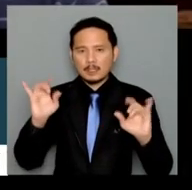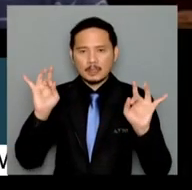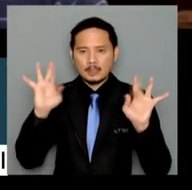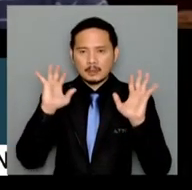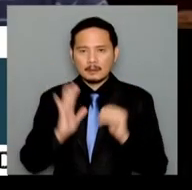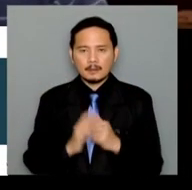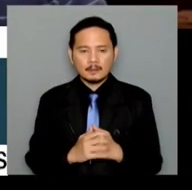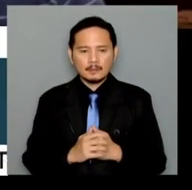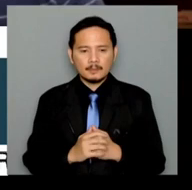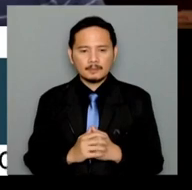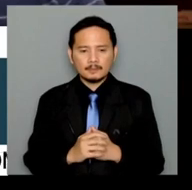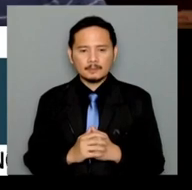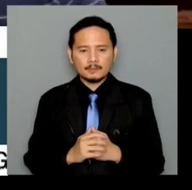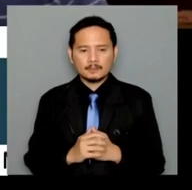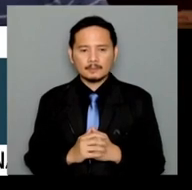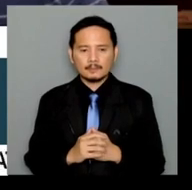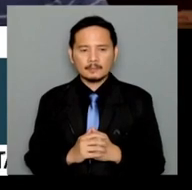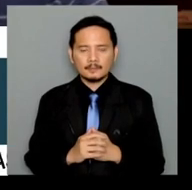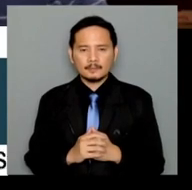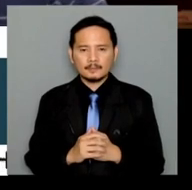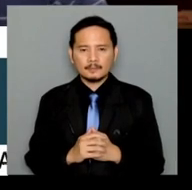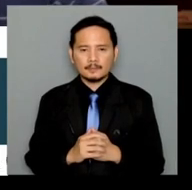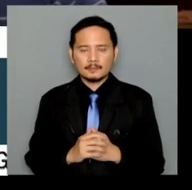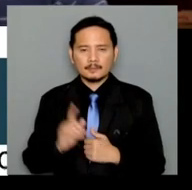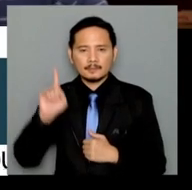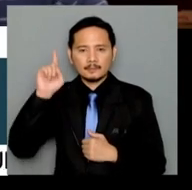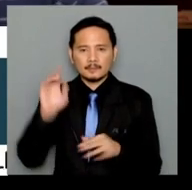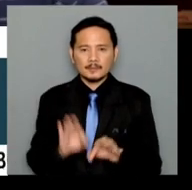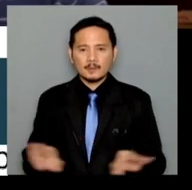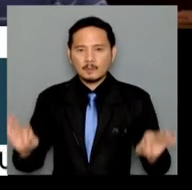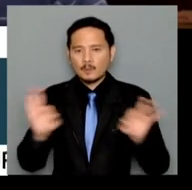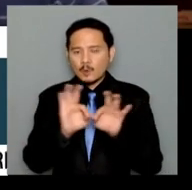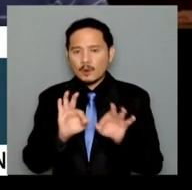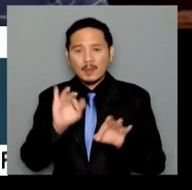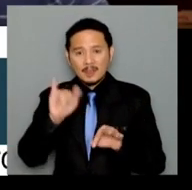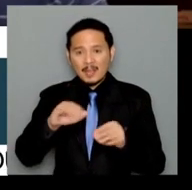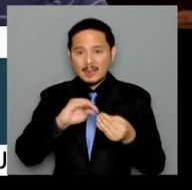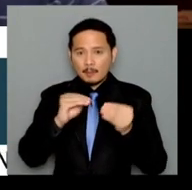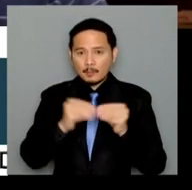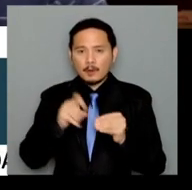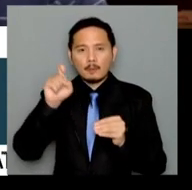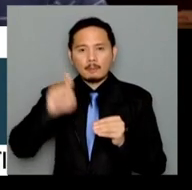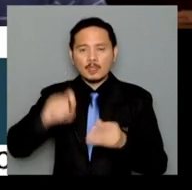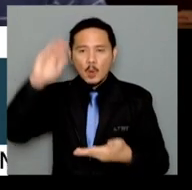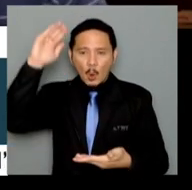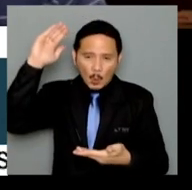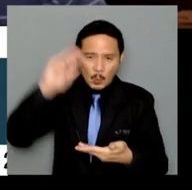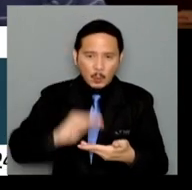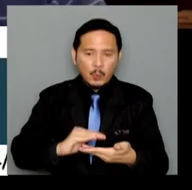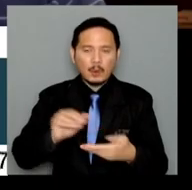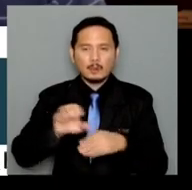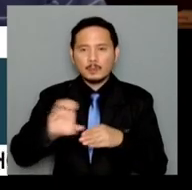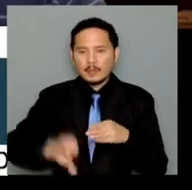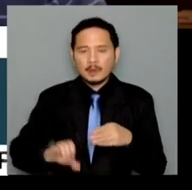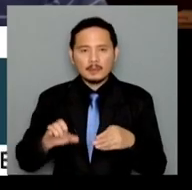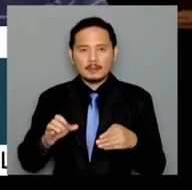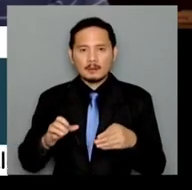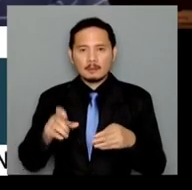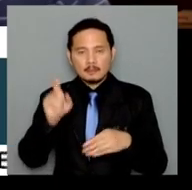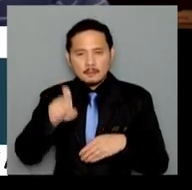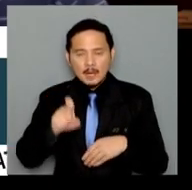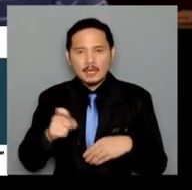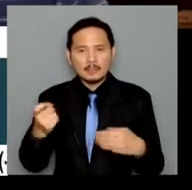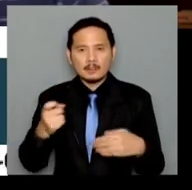Kailangan sustain, dapat yung mga nakikita nating improvement sa numbers through time, no? Hindi lang isang araw, dalawang araw, kailangan at